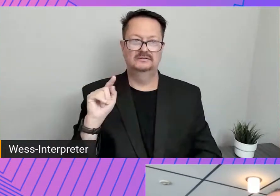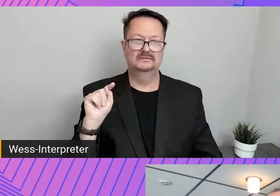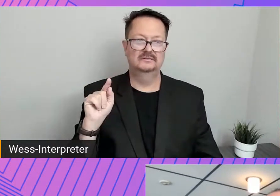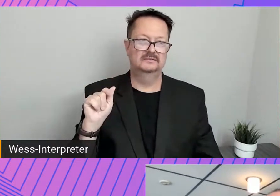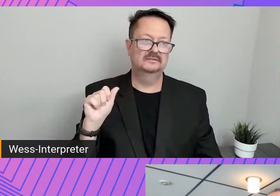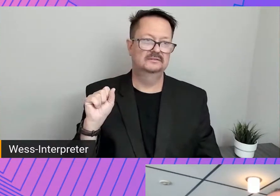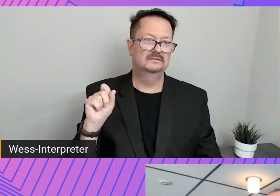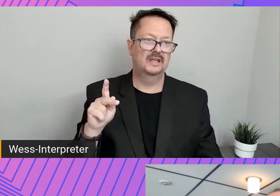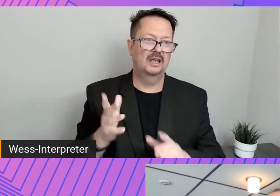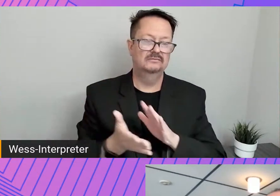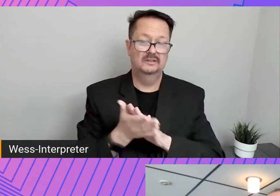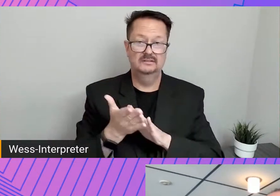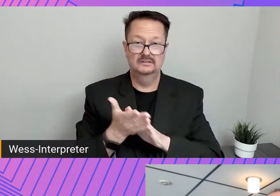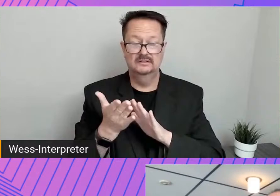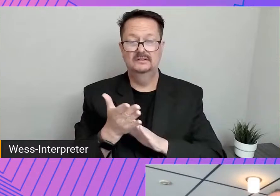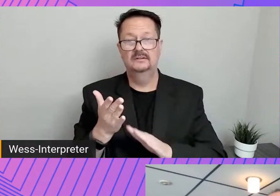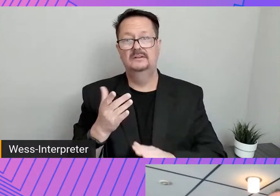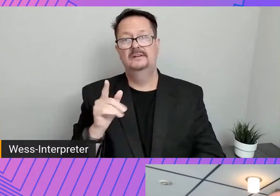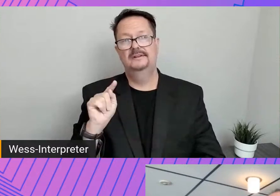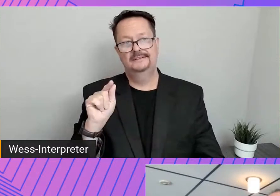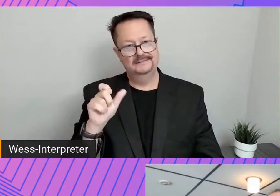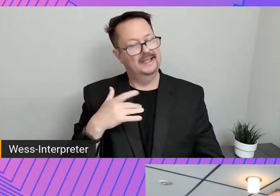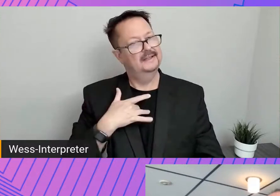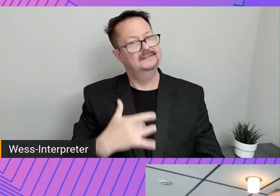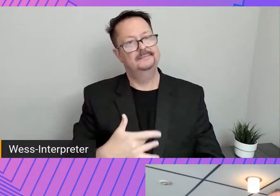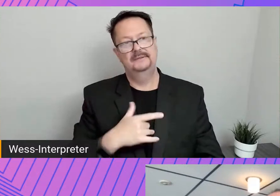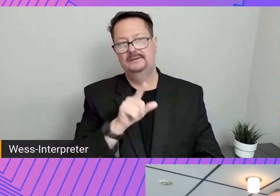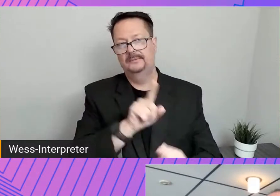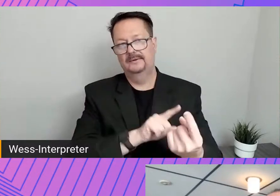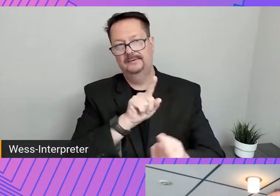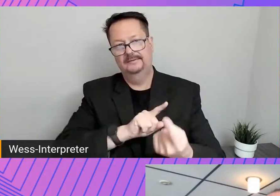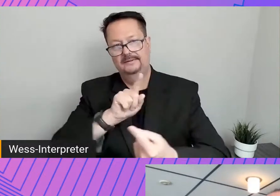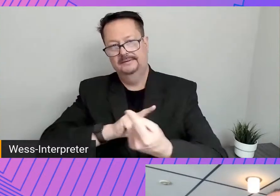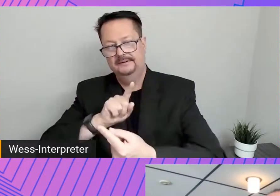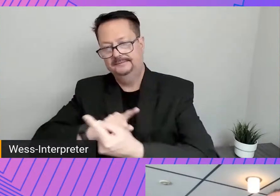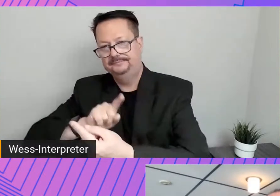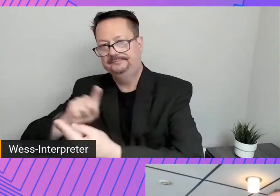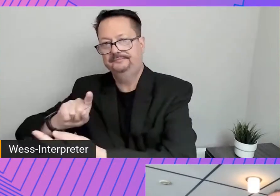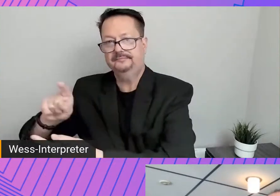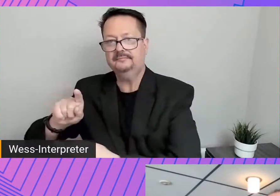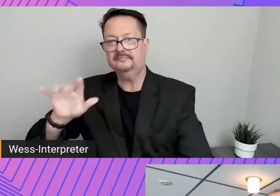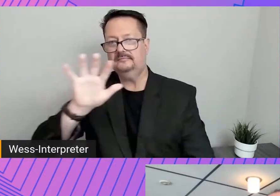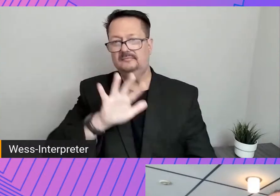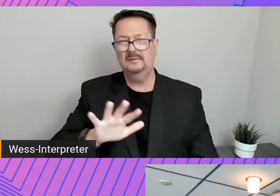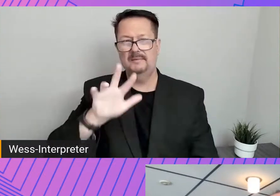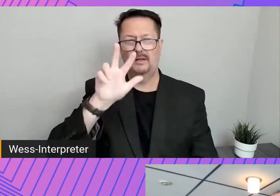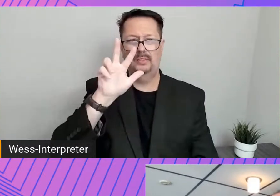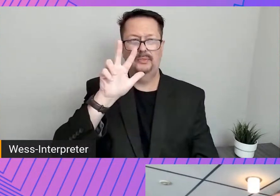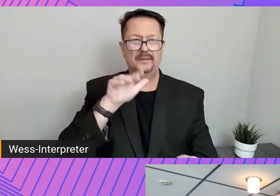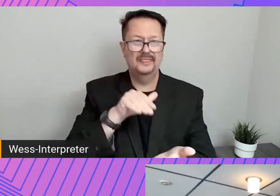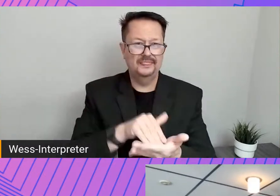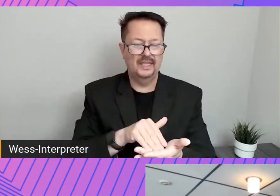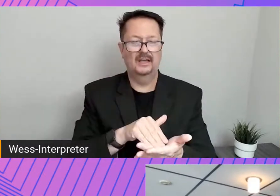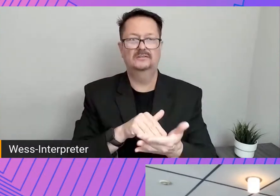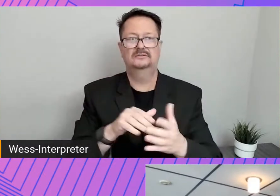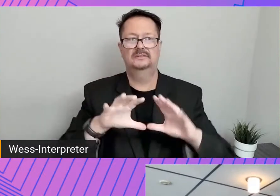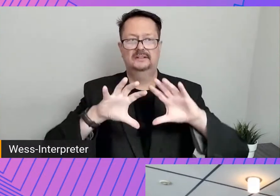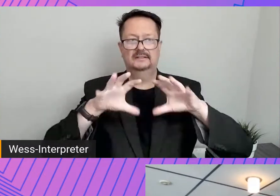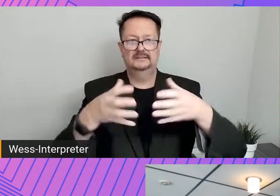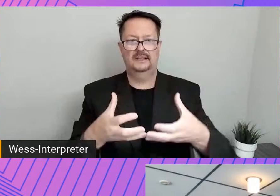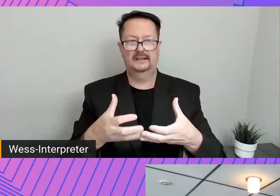So our tasks tend to be one-to-one, one container per task. So it's about 3,000 containers that we have running at